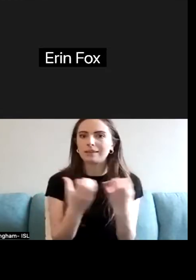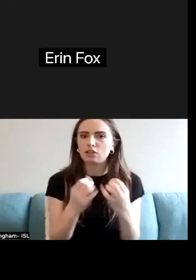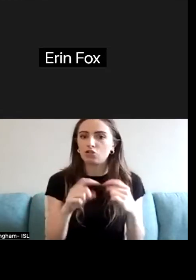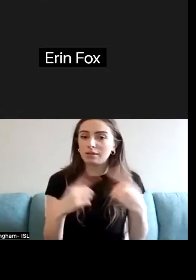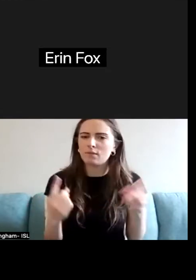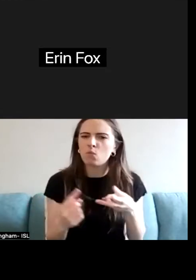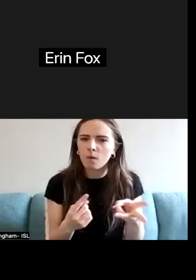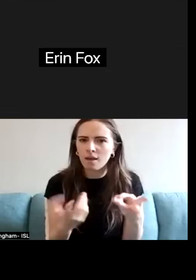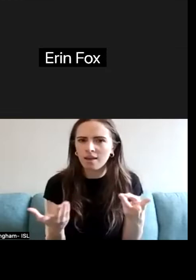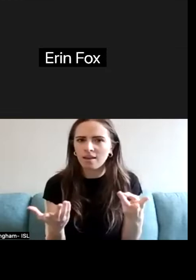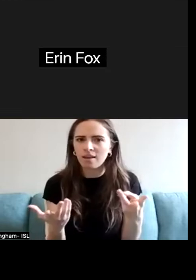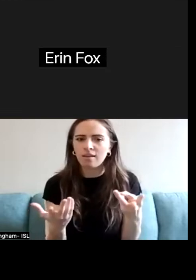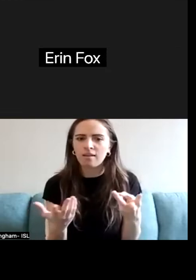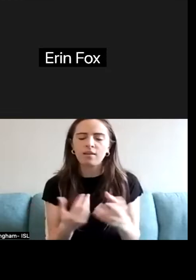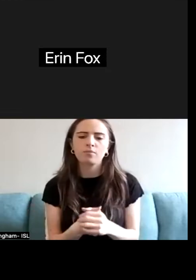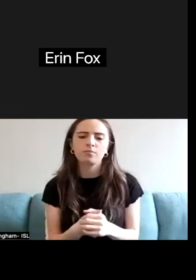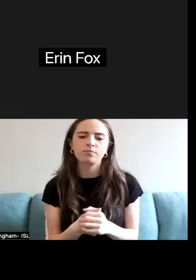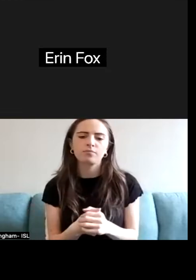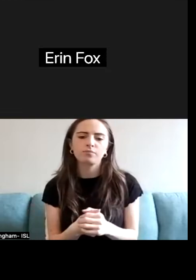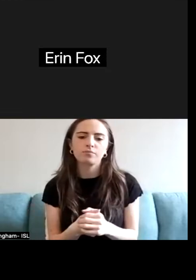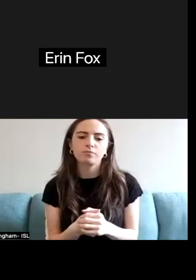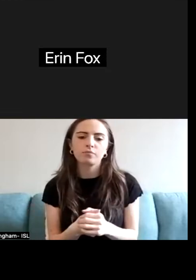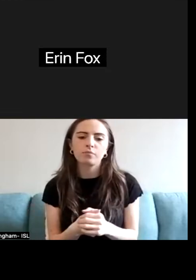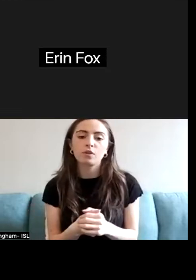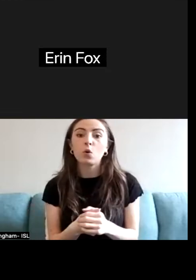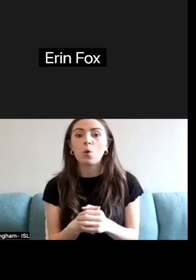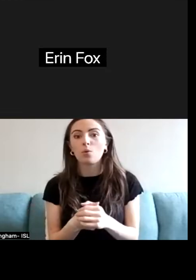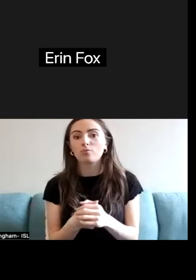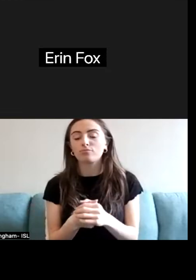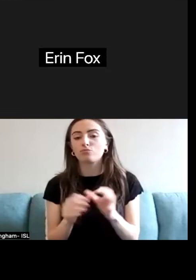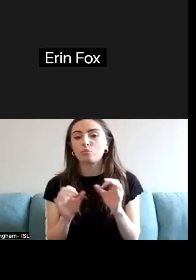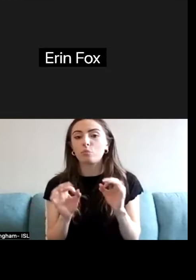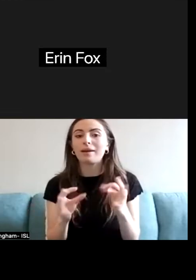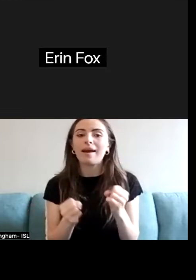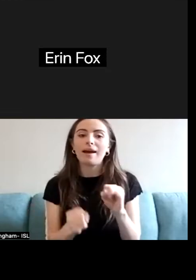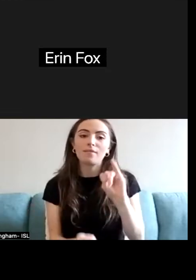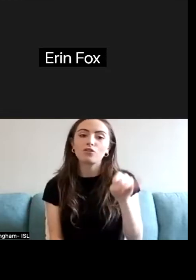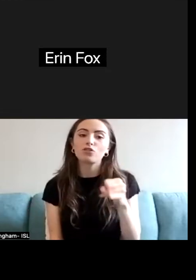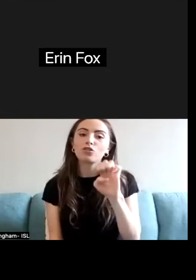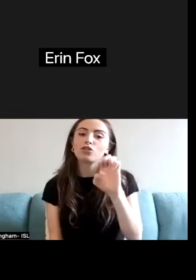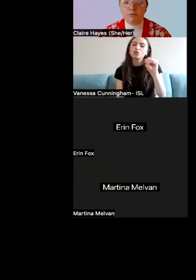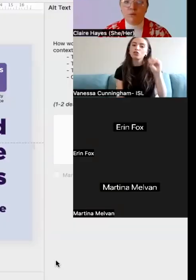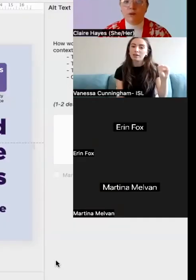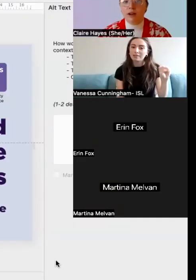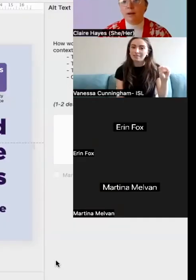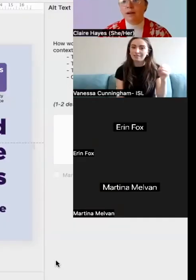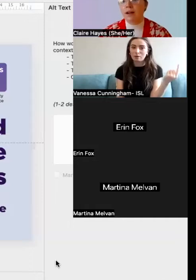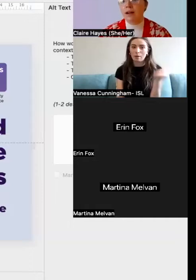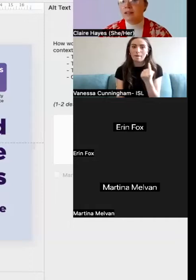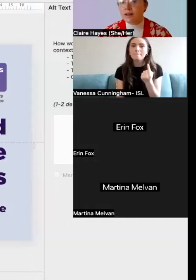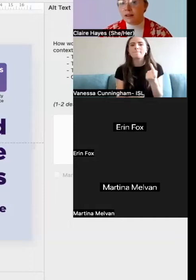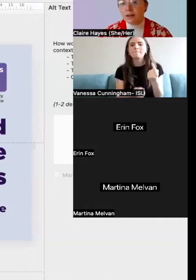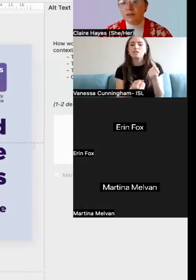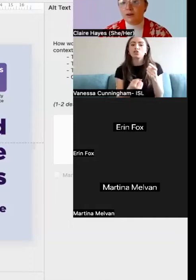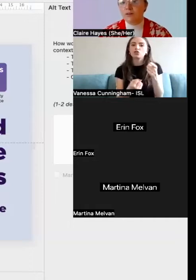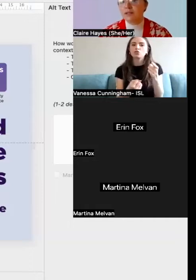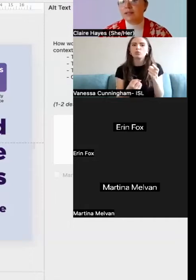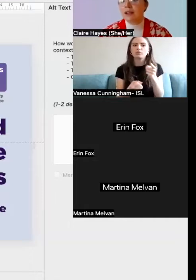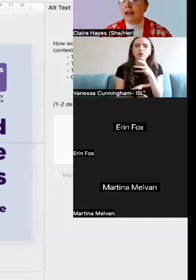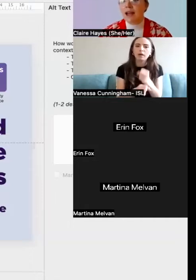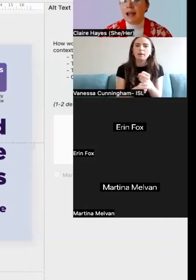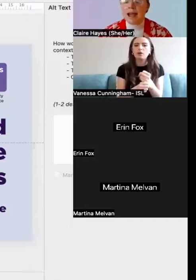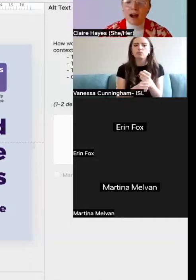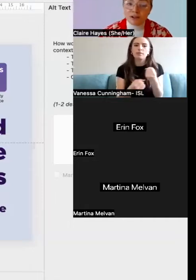format. So I'm actually delighted to be able to welcome Jess on screen now, who's going to share a little bit more about developing